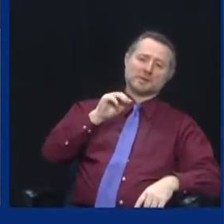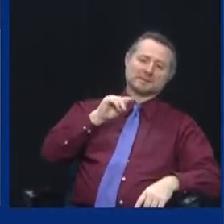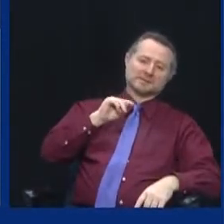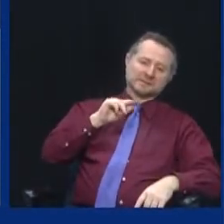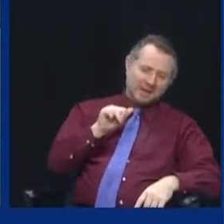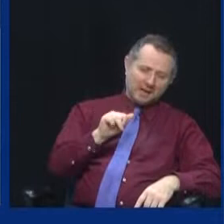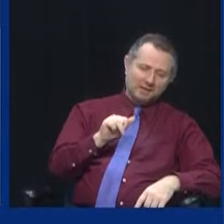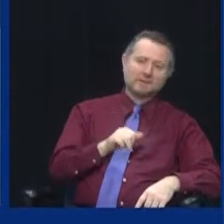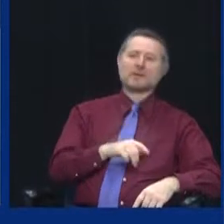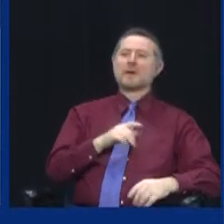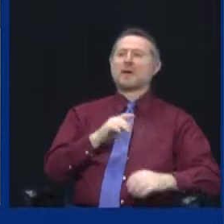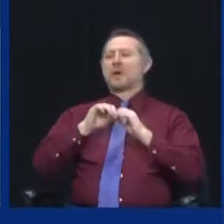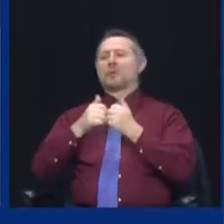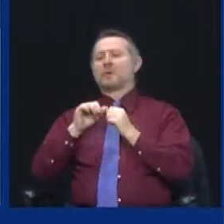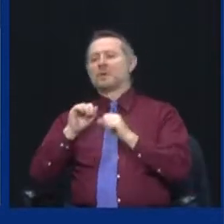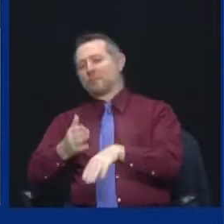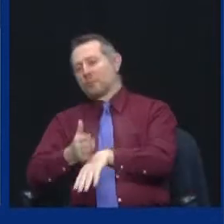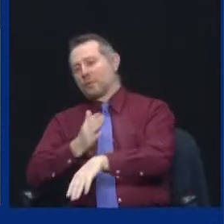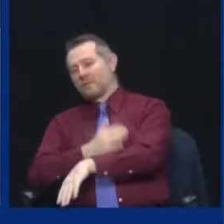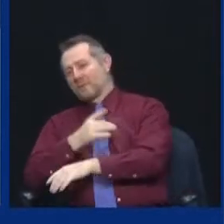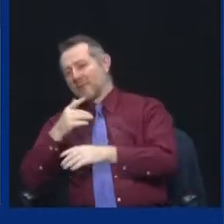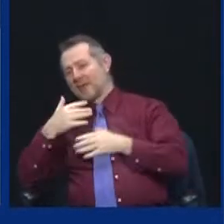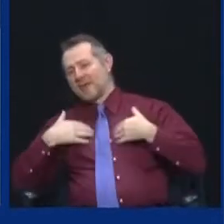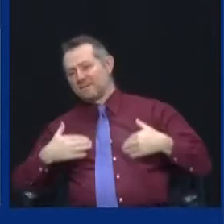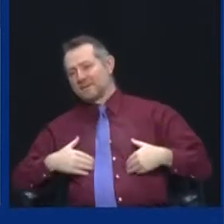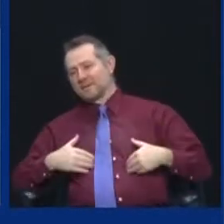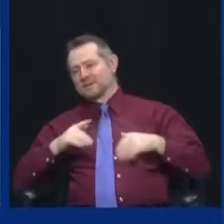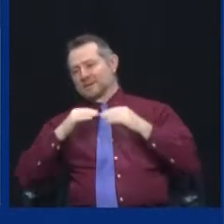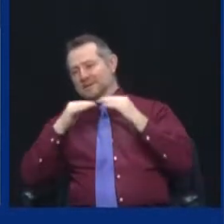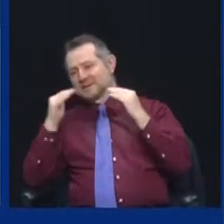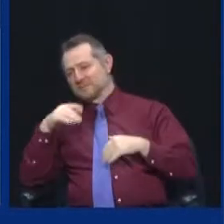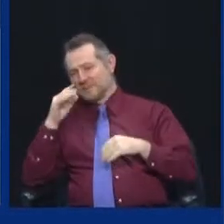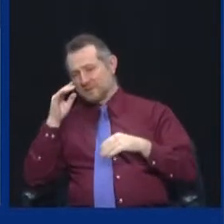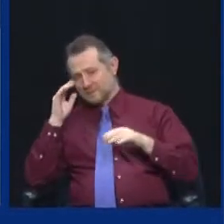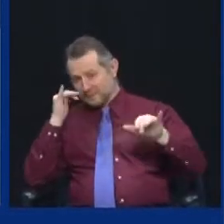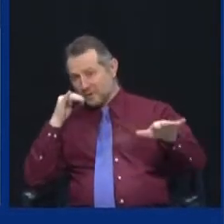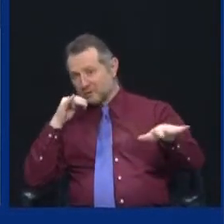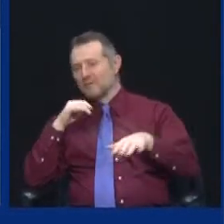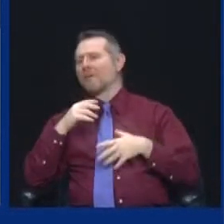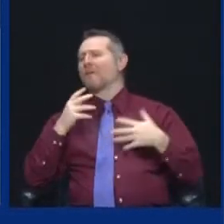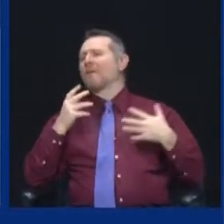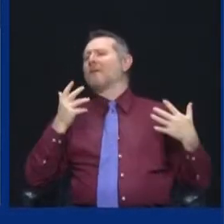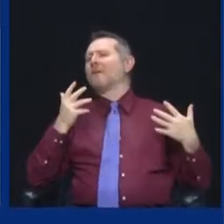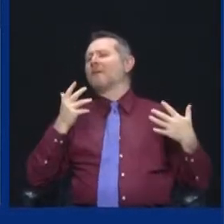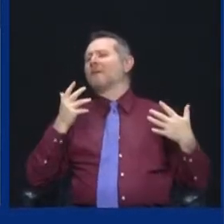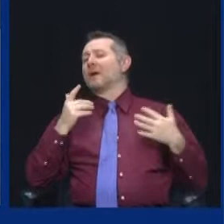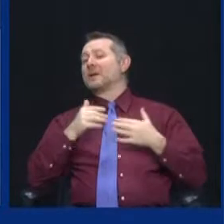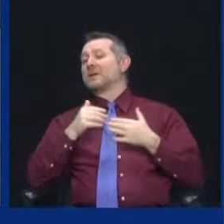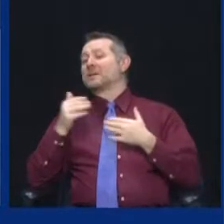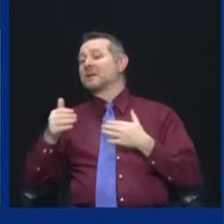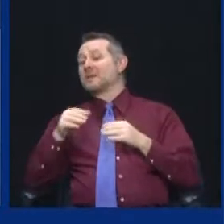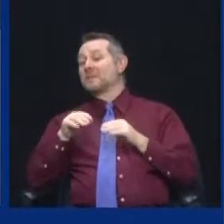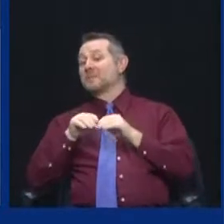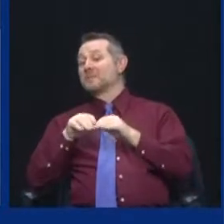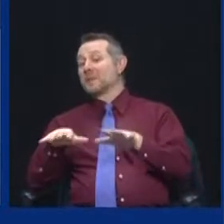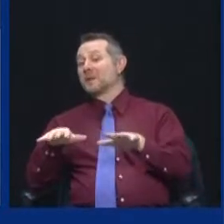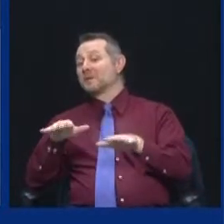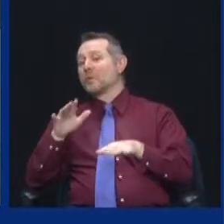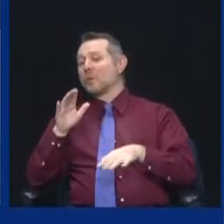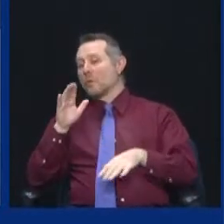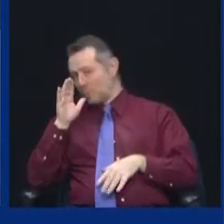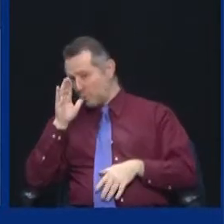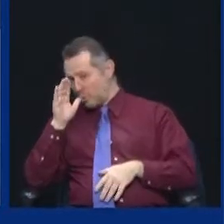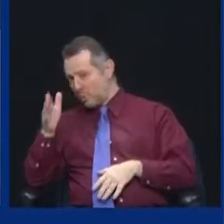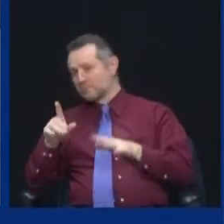system so next pandemic, and there will be a next pandemic, there will